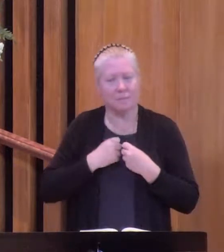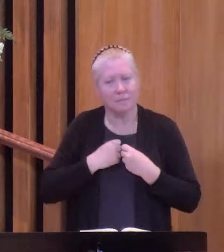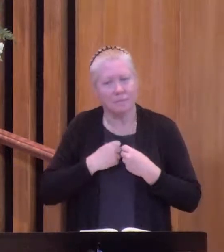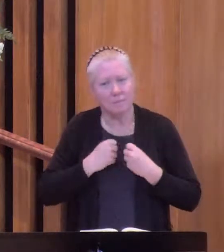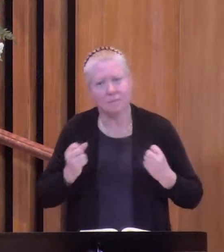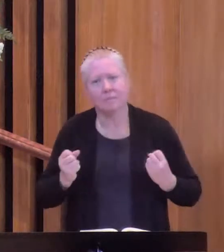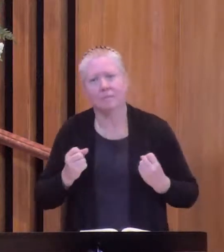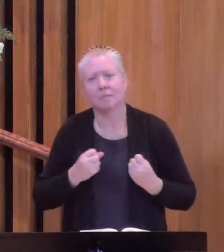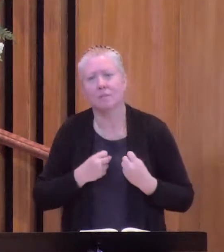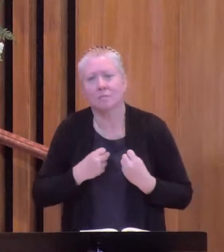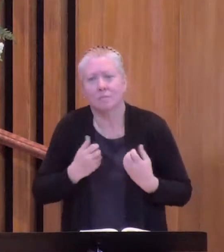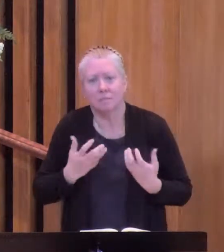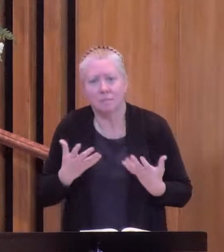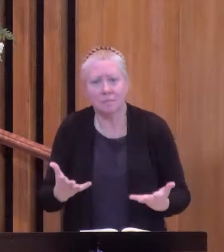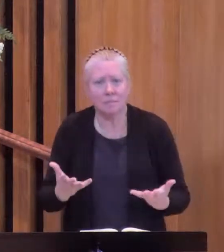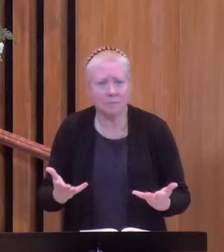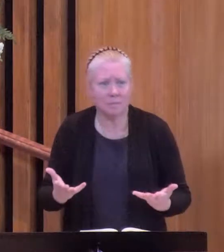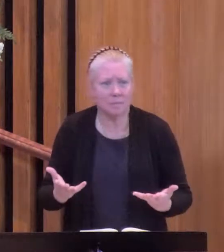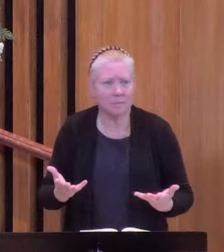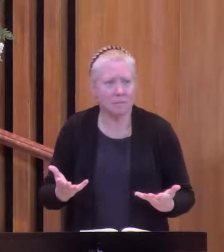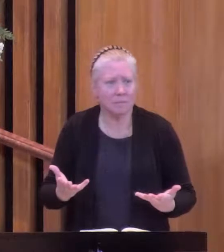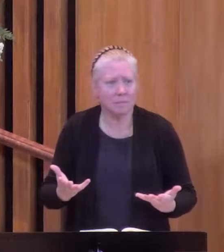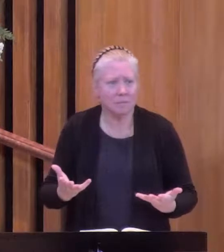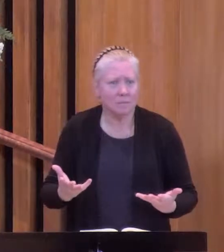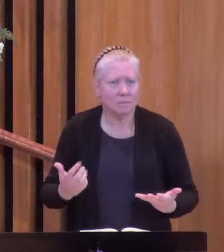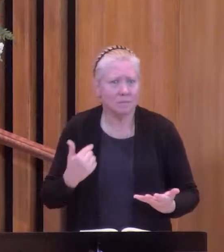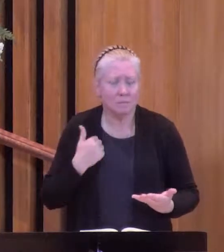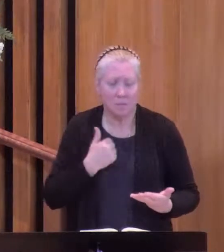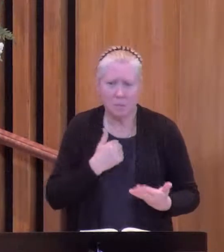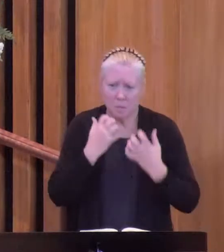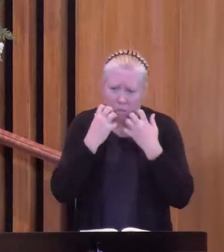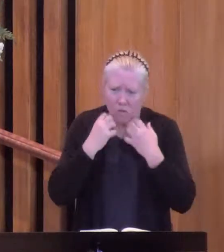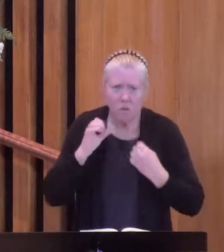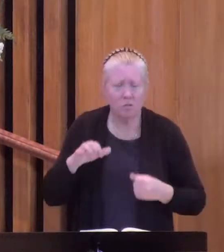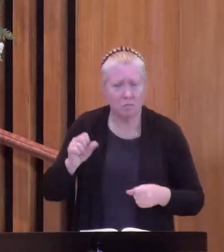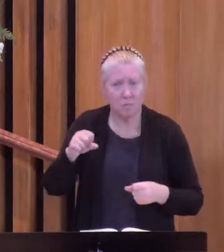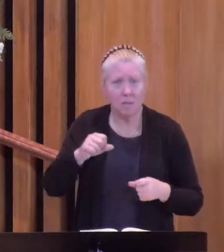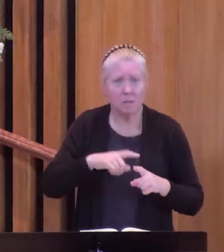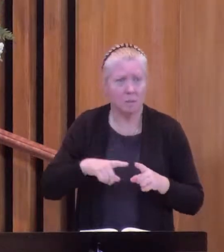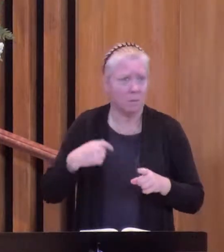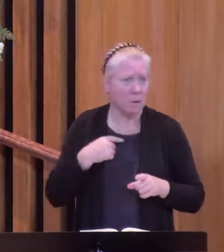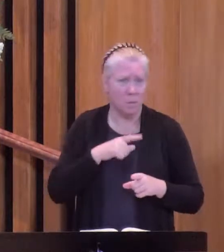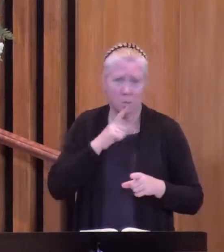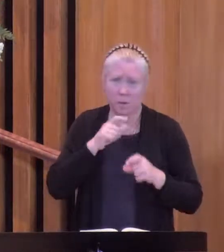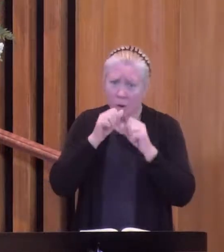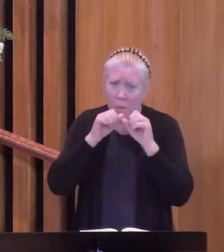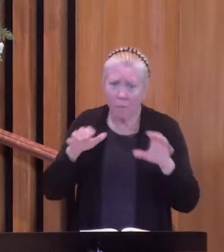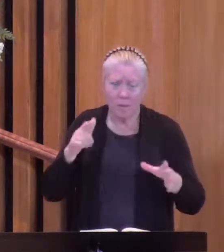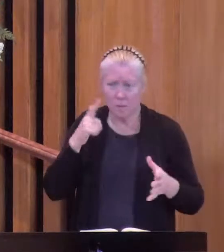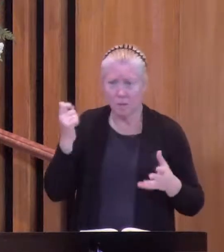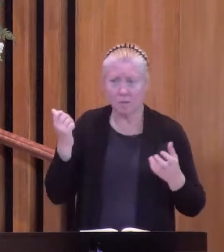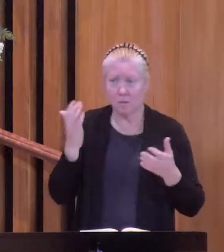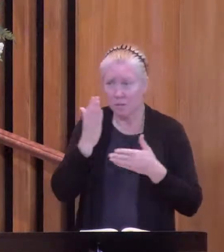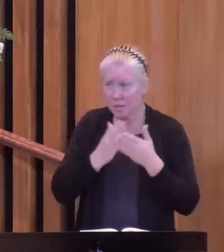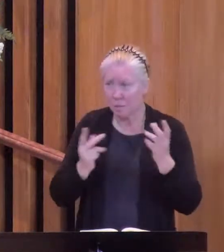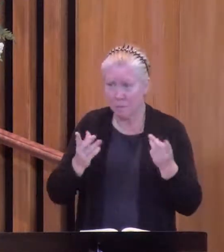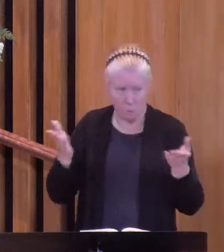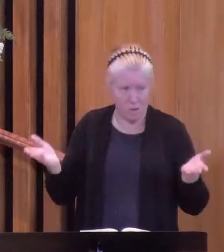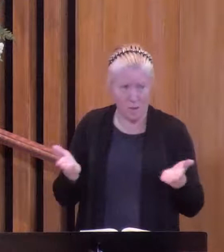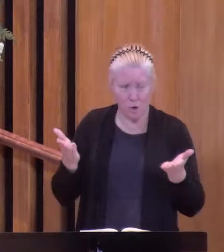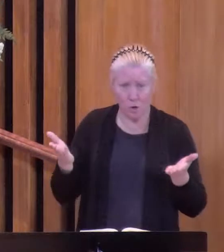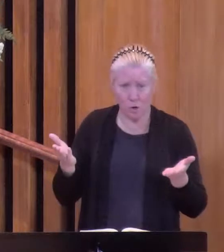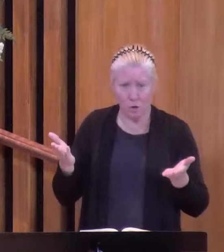a concern for that, but we are blessed that there are members of our parish community who believe